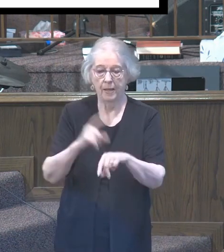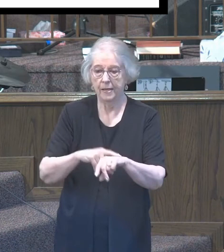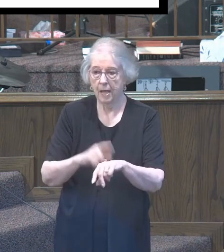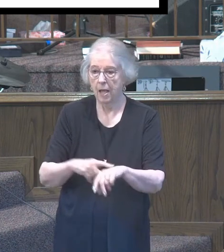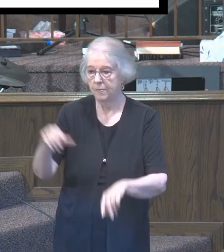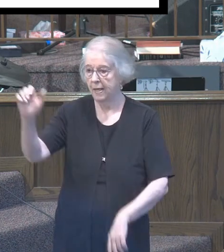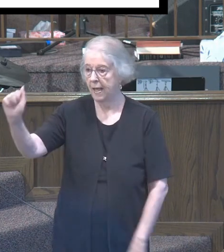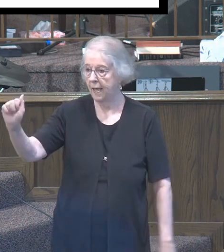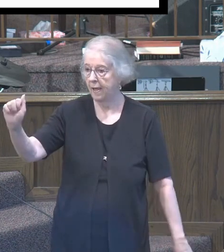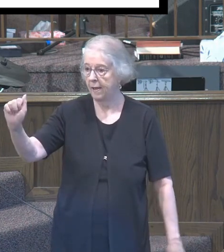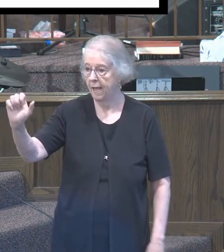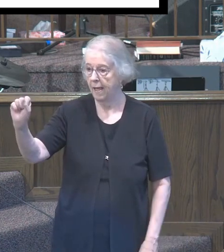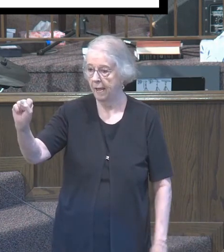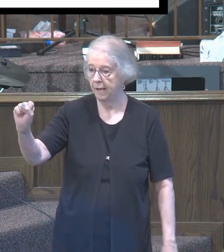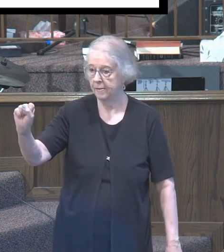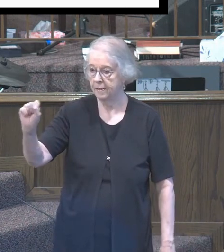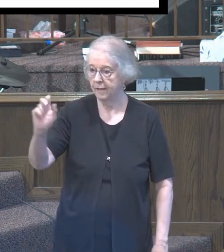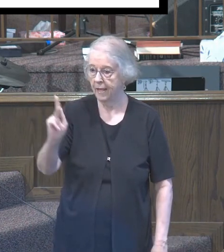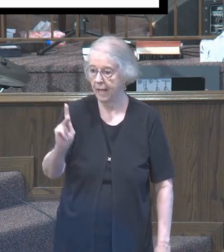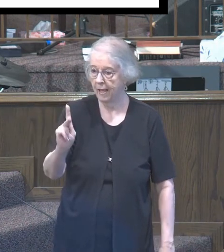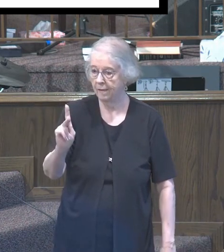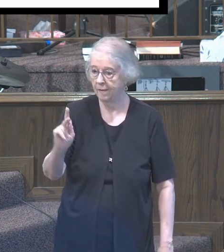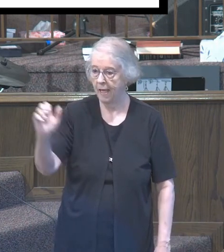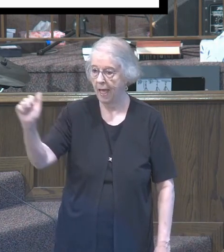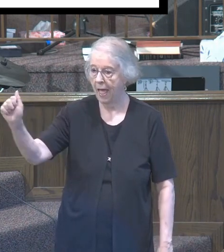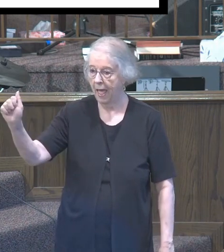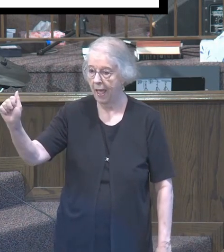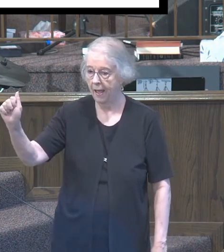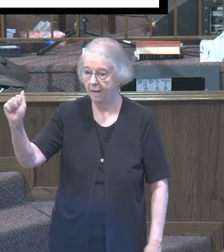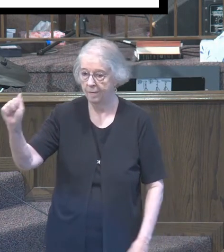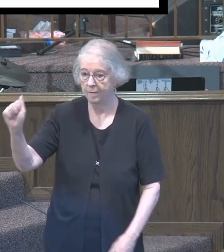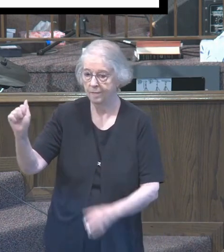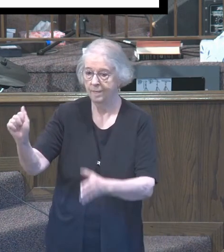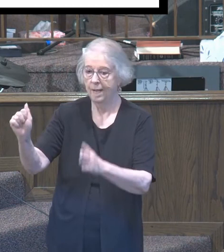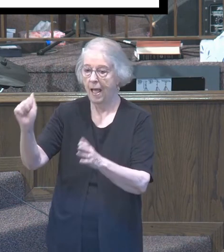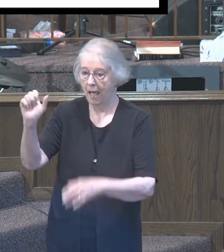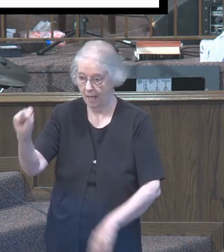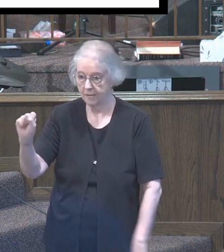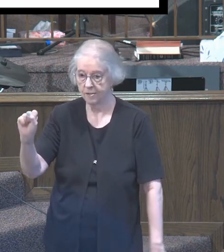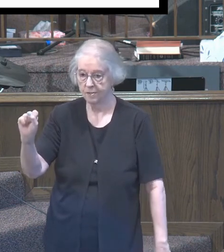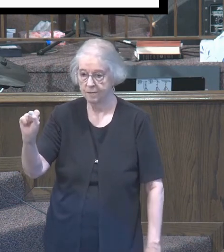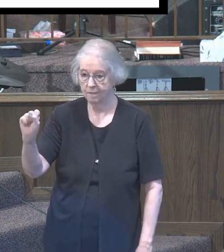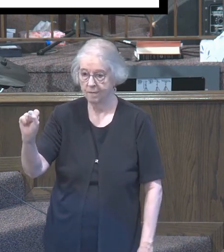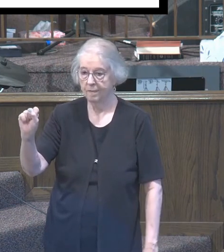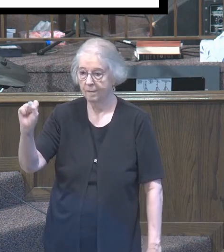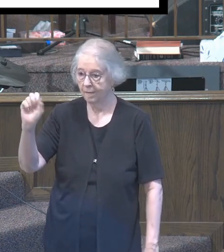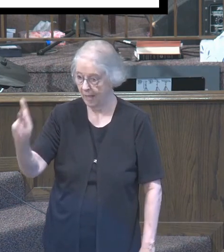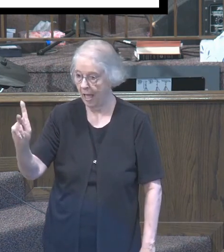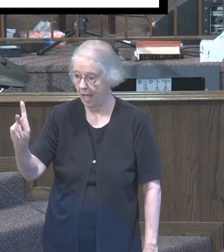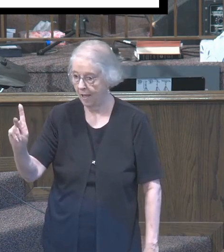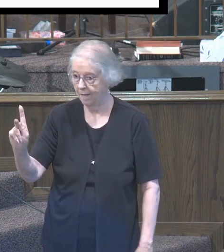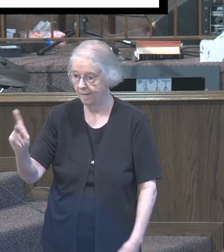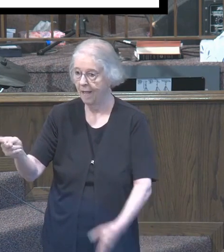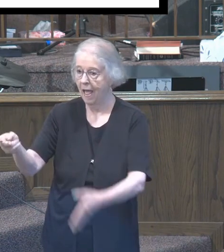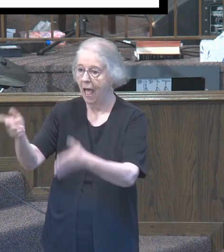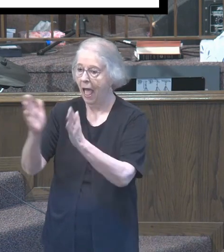game we're in. If your child asks for bread, do you trick him with sawdust? If he asks